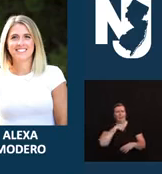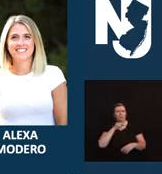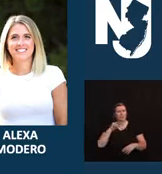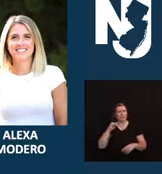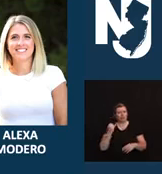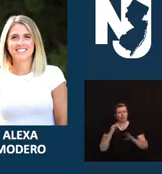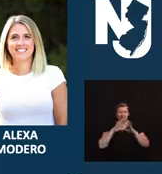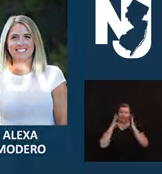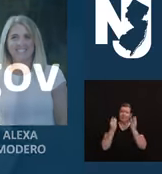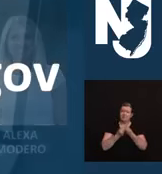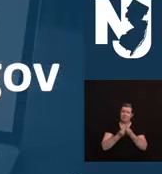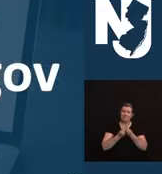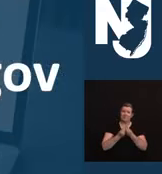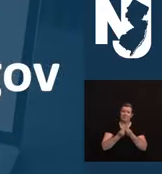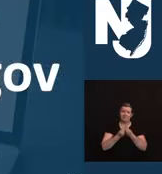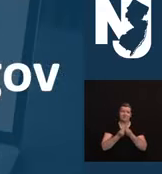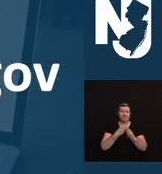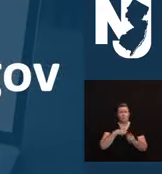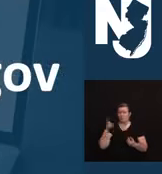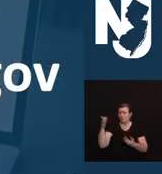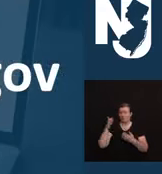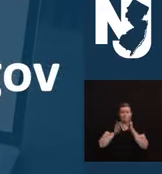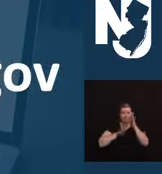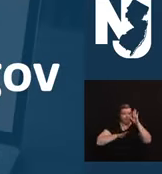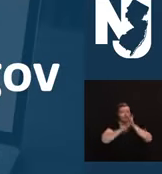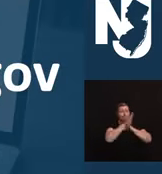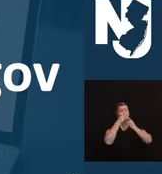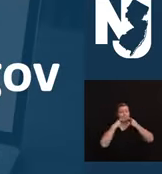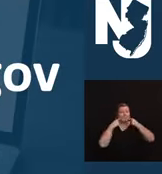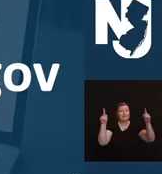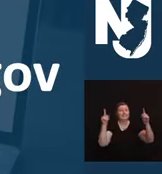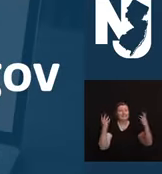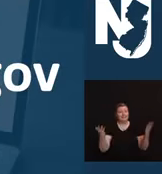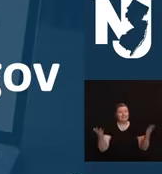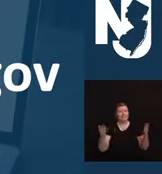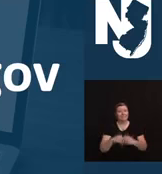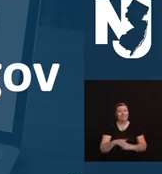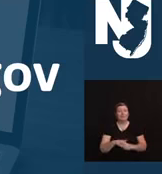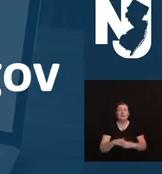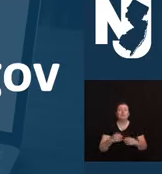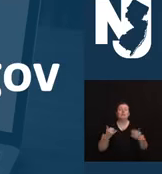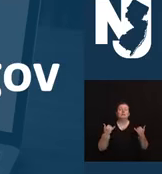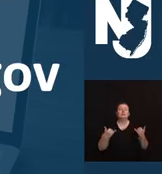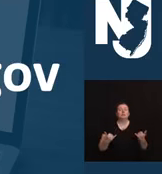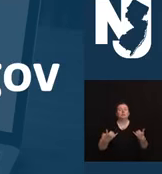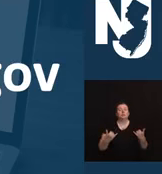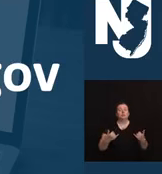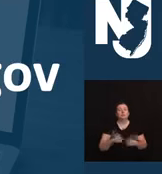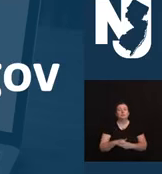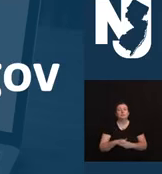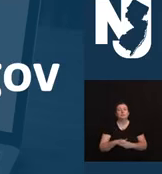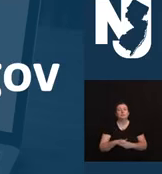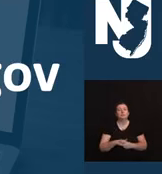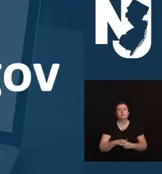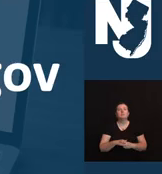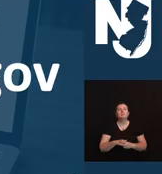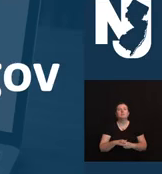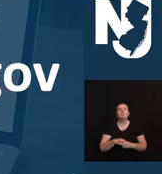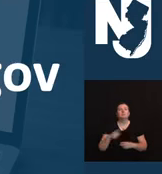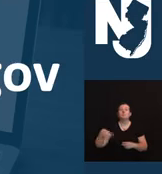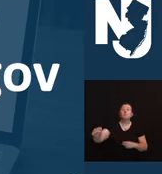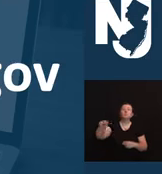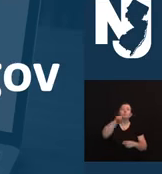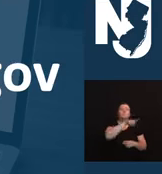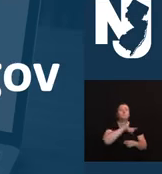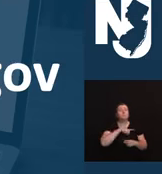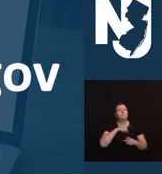continued success. And with that, there's really not much else to say except for everyone to keep up your great work, to keep your